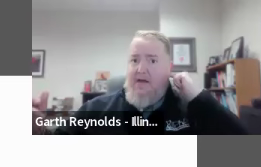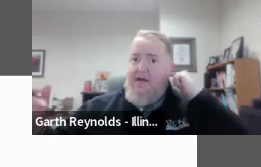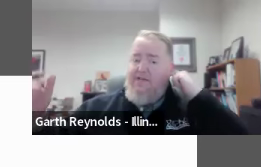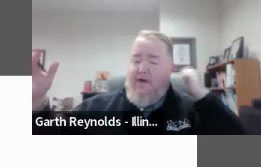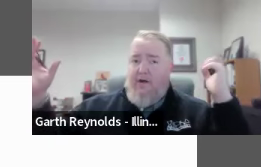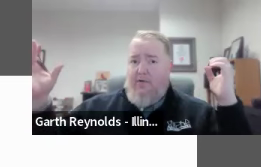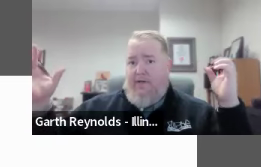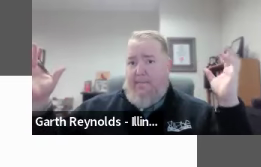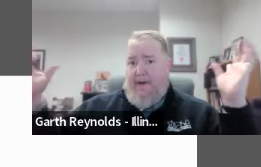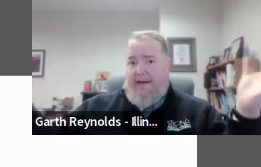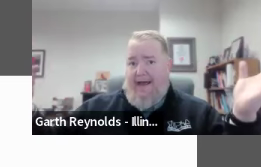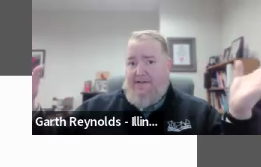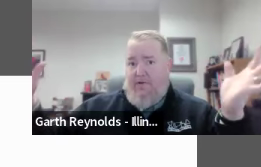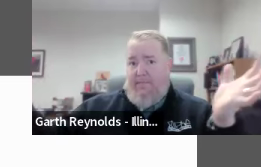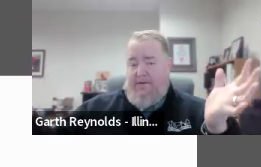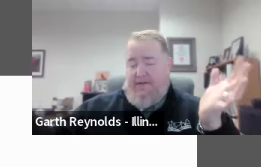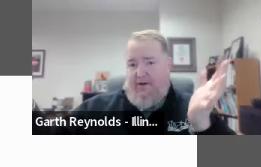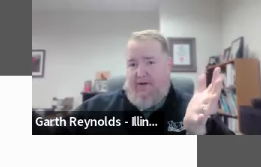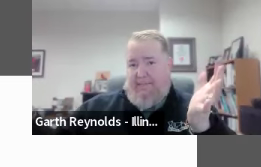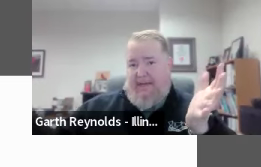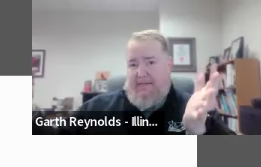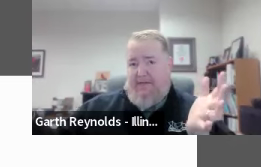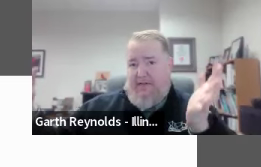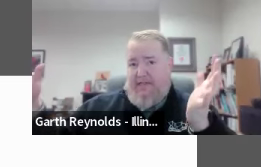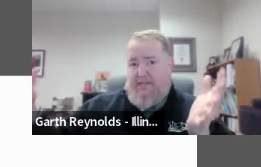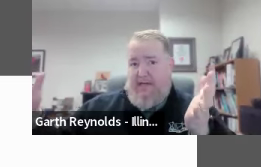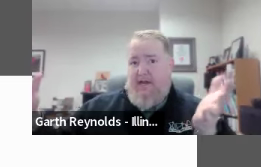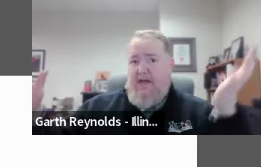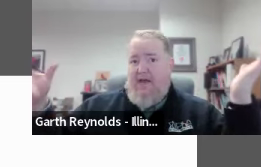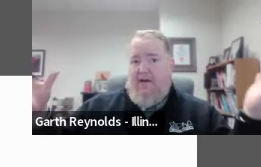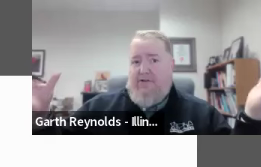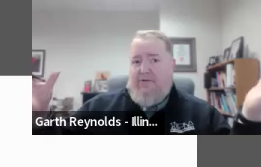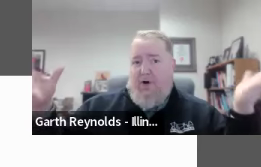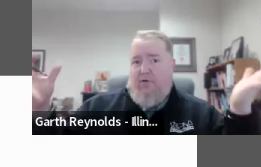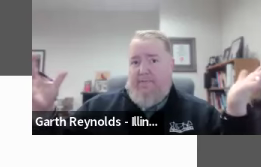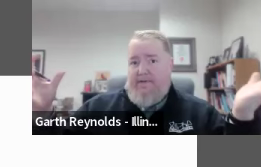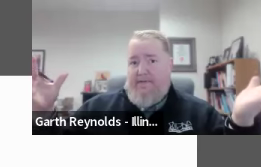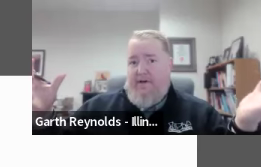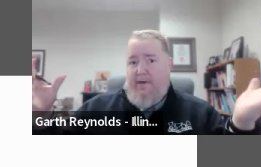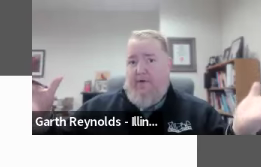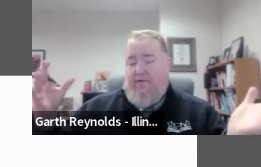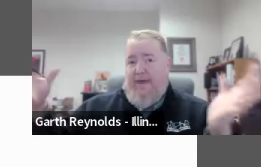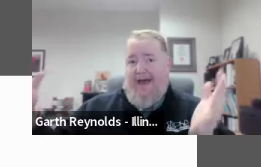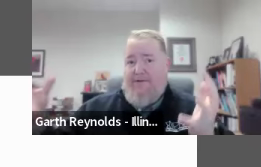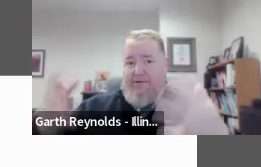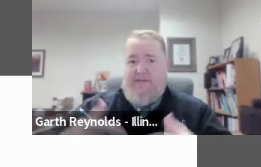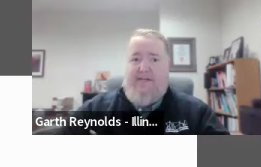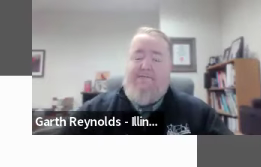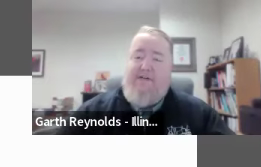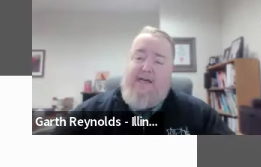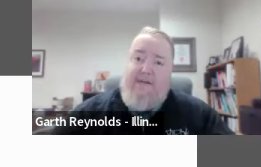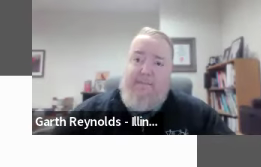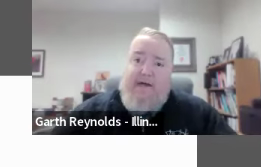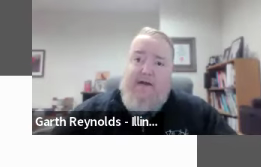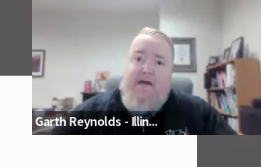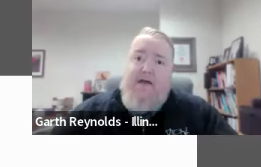again. So not only the bucket has all the bills that are being considered in the Senate, it also all the bills that are coming over from the House are in the